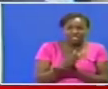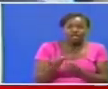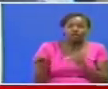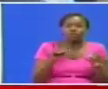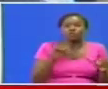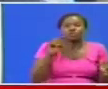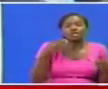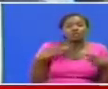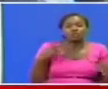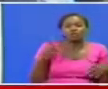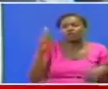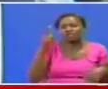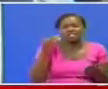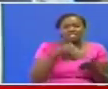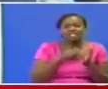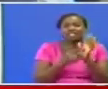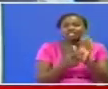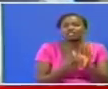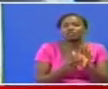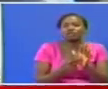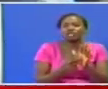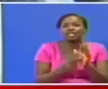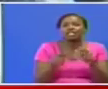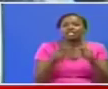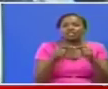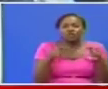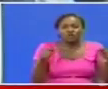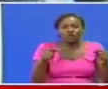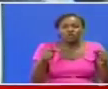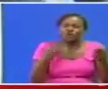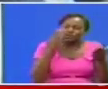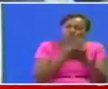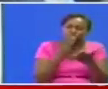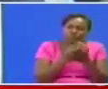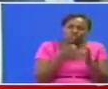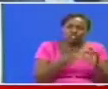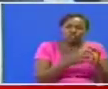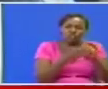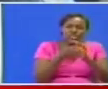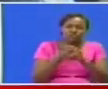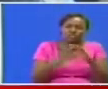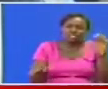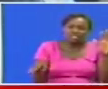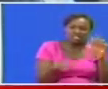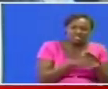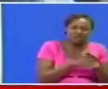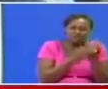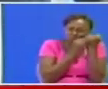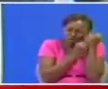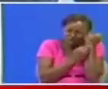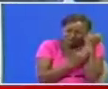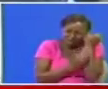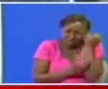first again. For example, the core leadership is truly united and committed to the eradication of extreme poverty